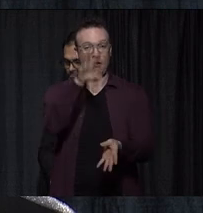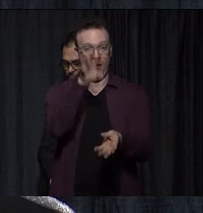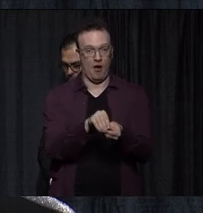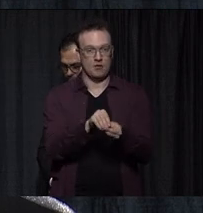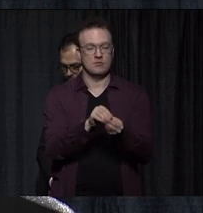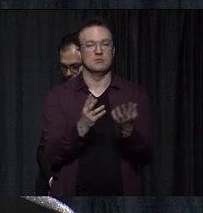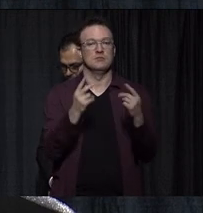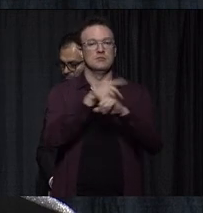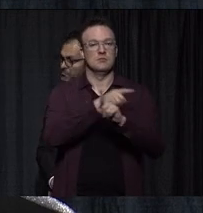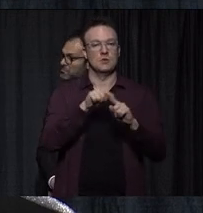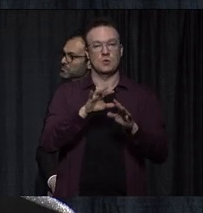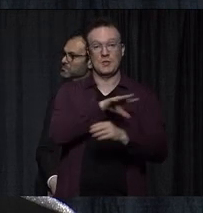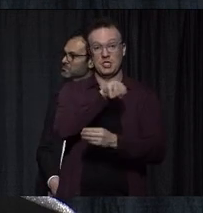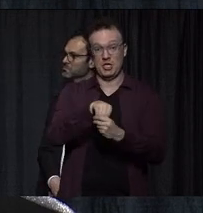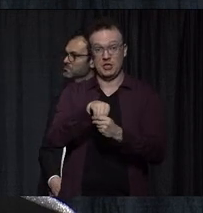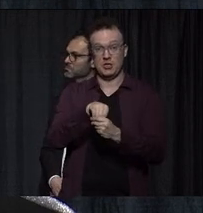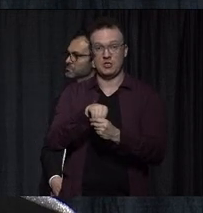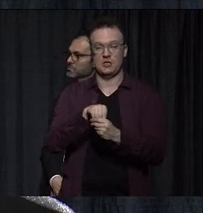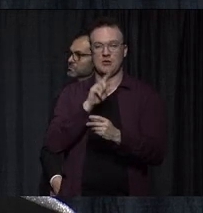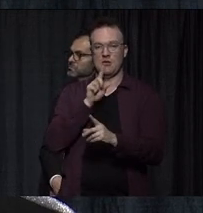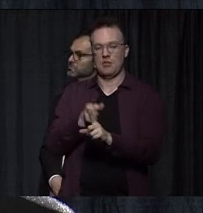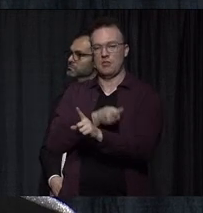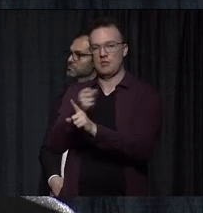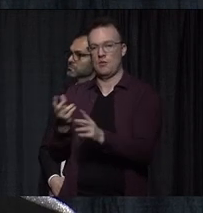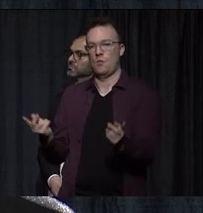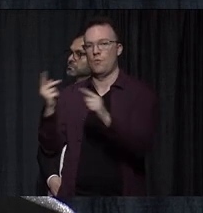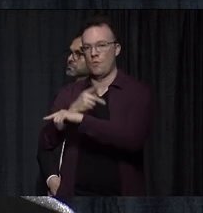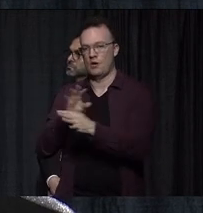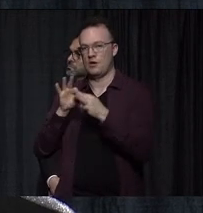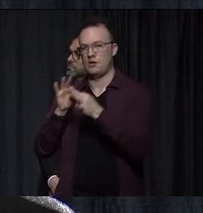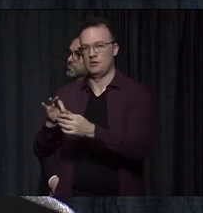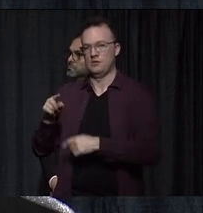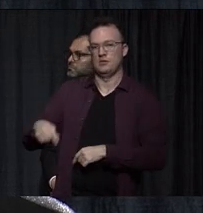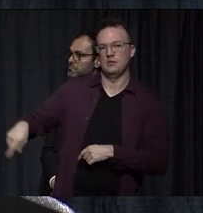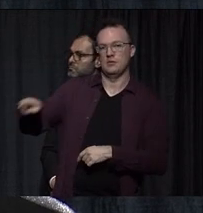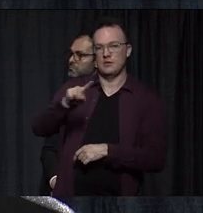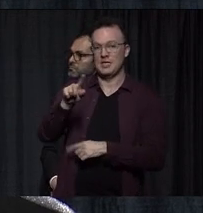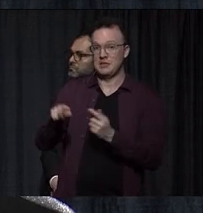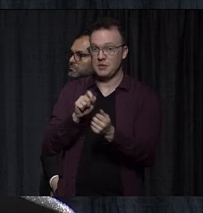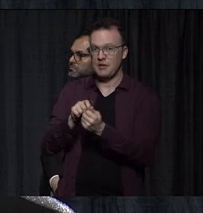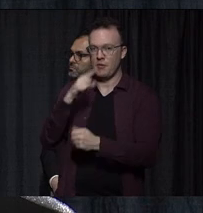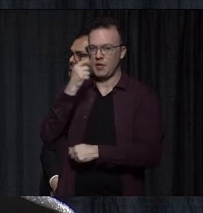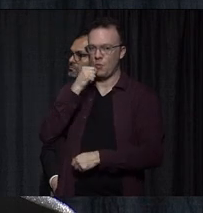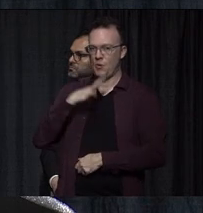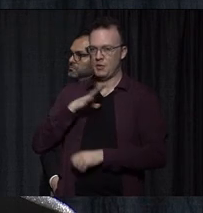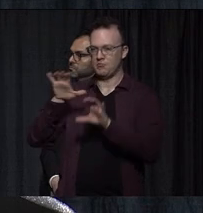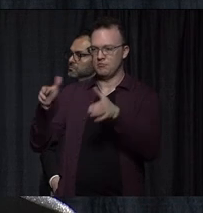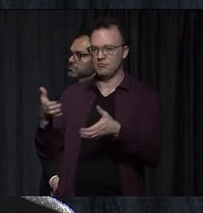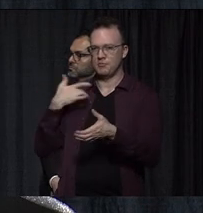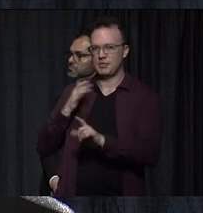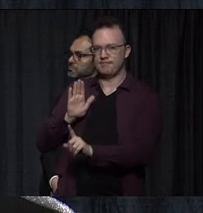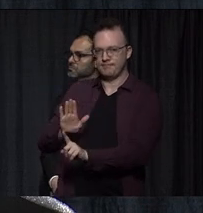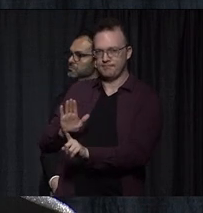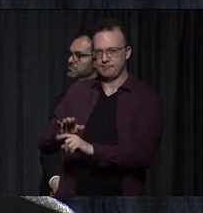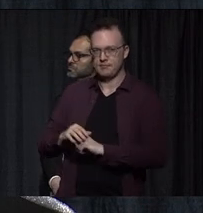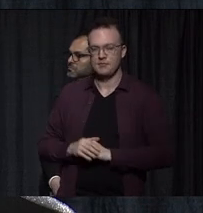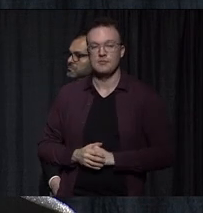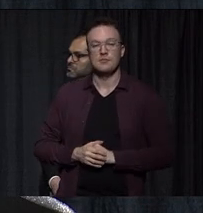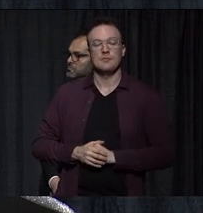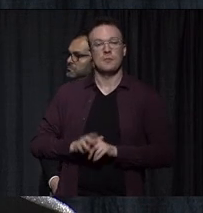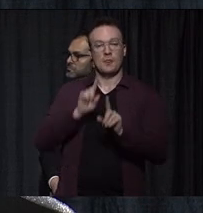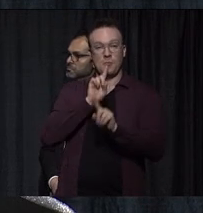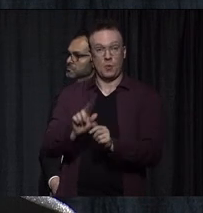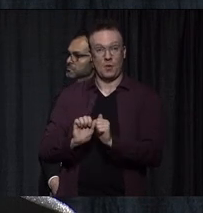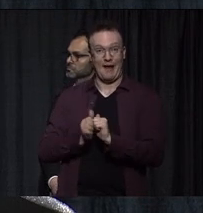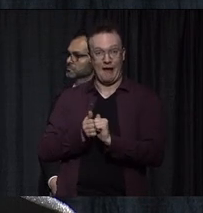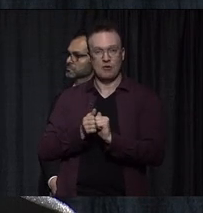intersectionality of gender, it has a disproportionate effect on especially Black women. So in response, we've